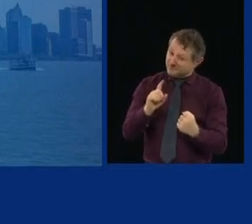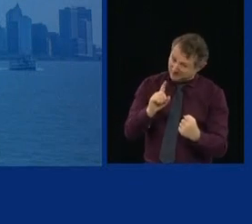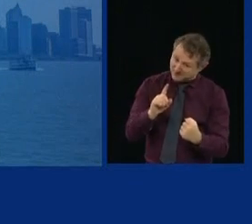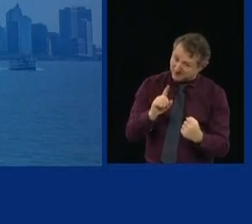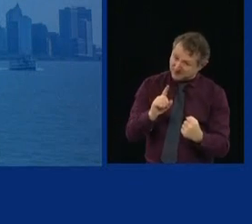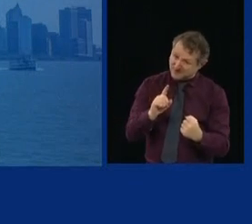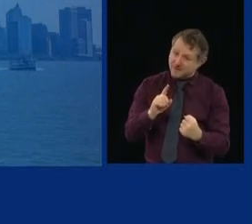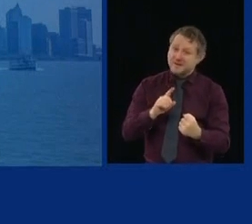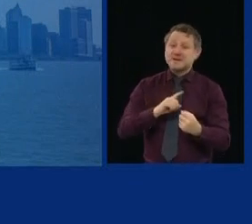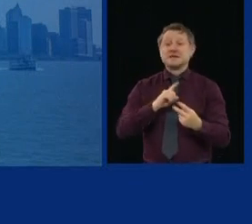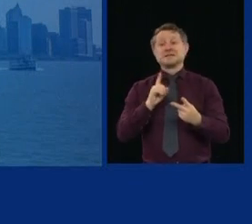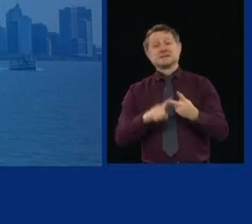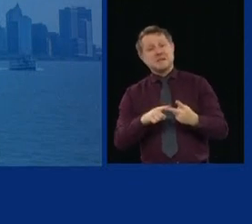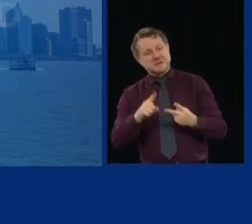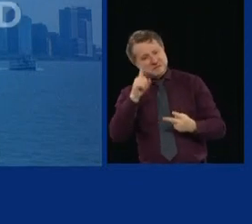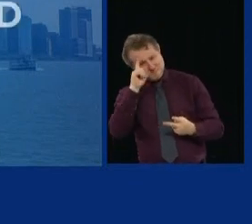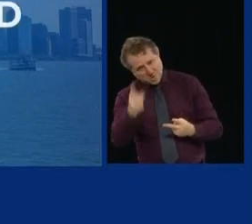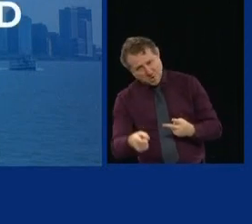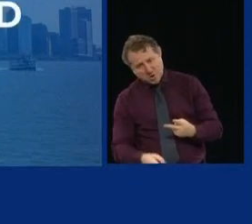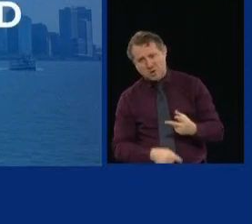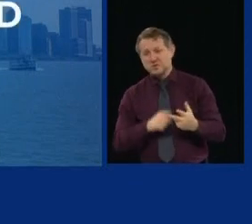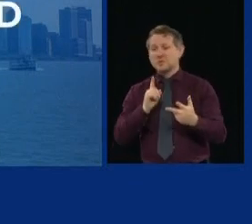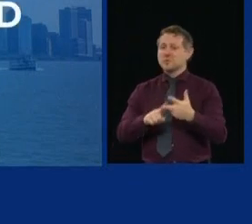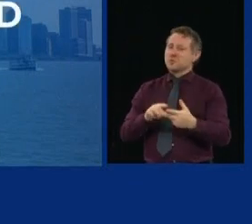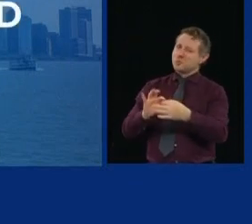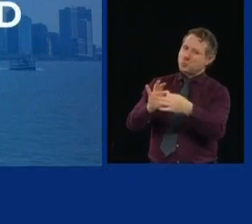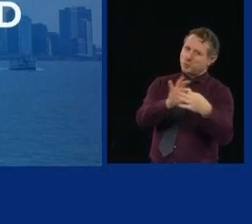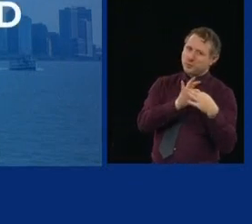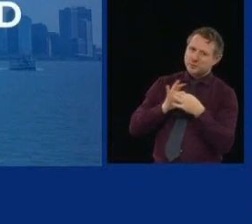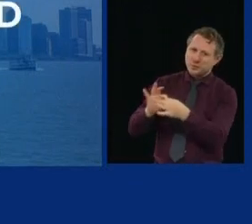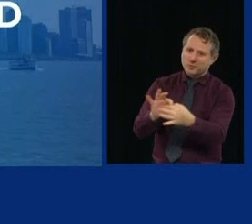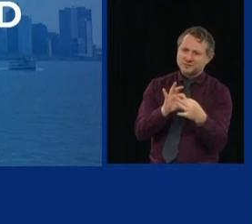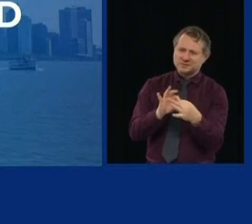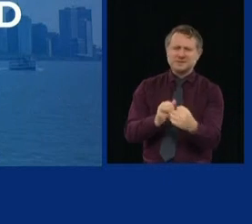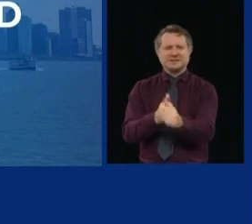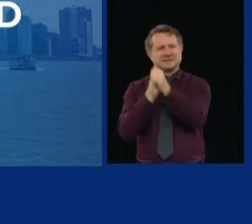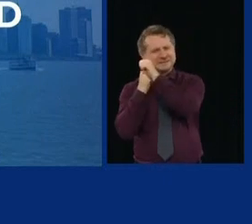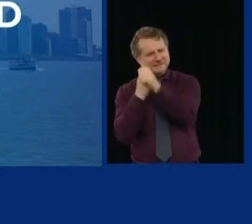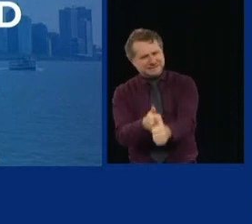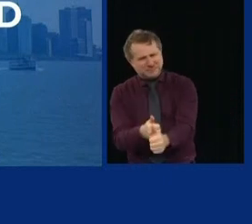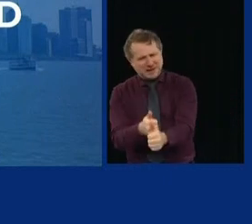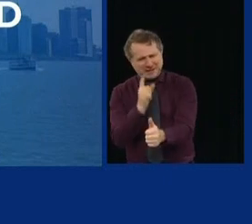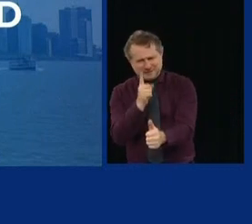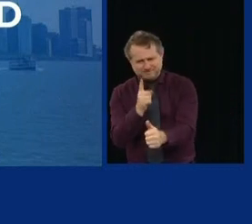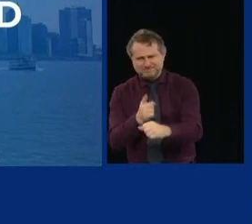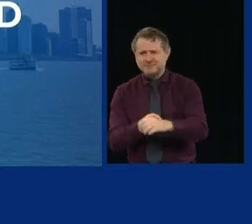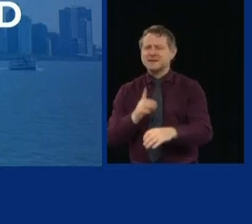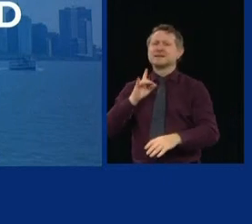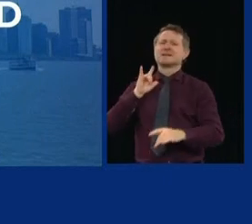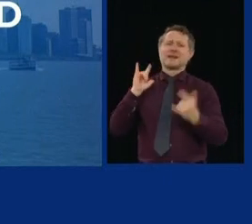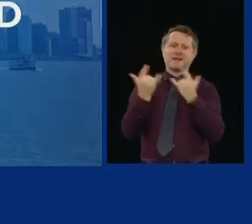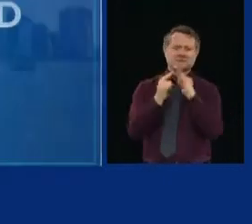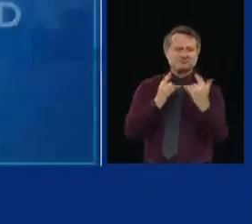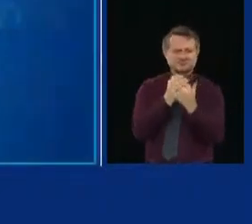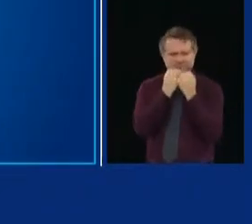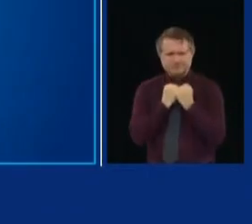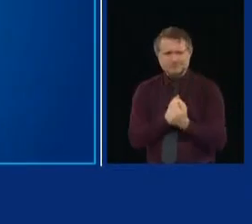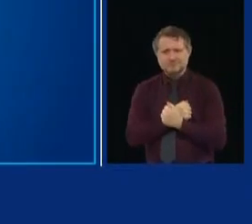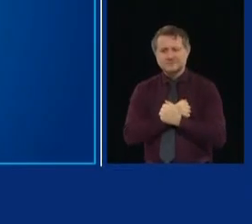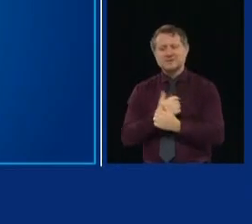it's smart and united and disciplined, and it's being loving and responsible for one